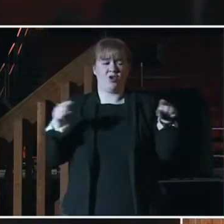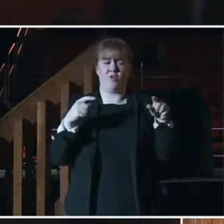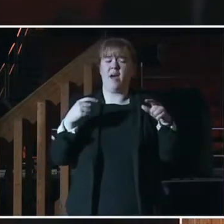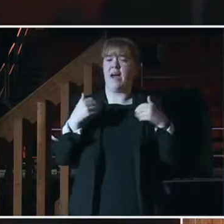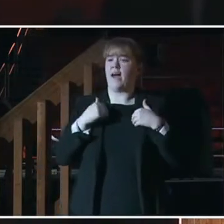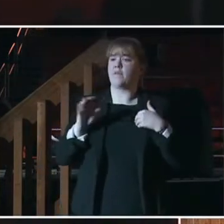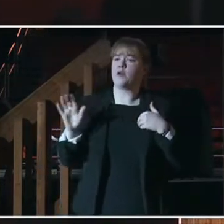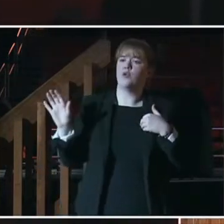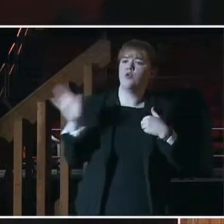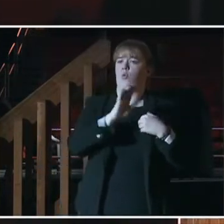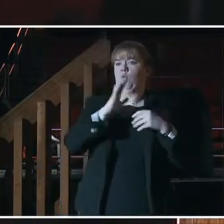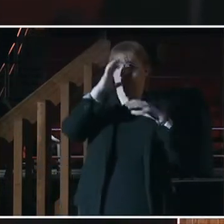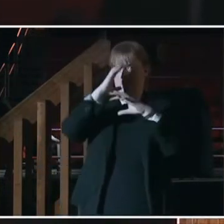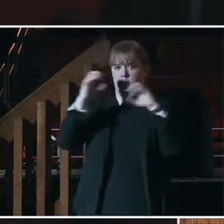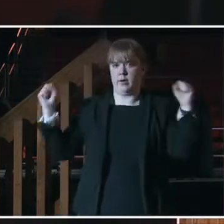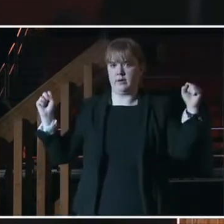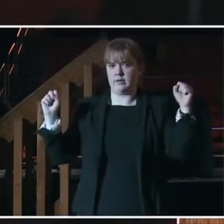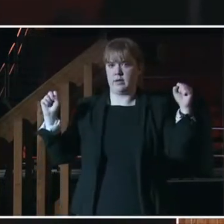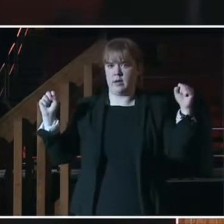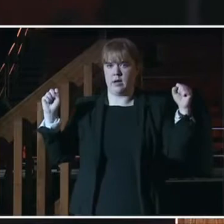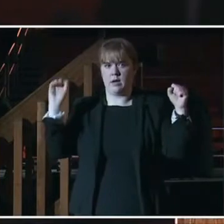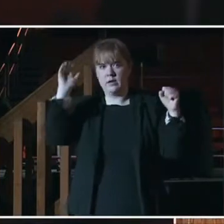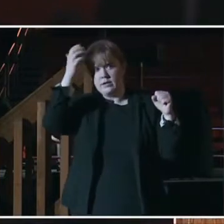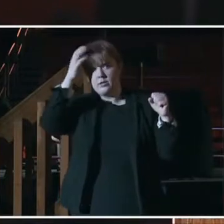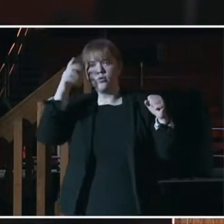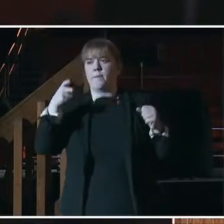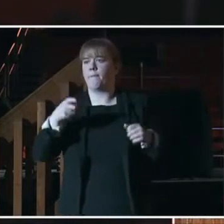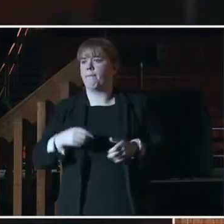president, Donald Trump,